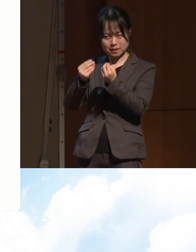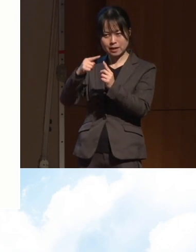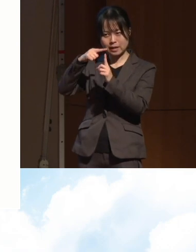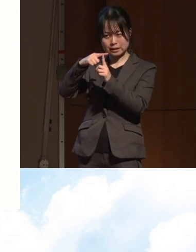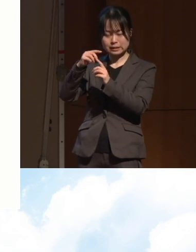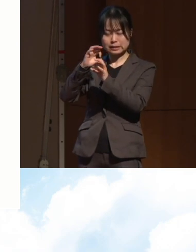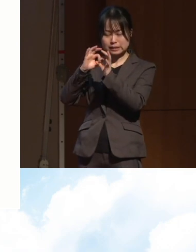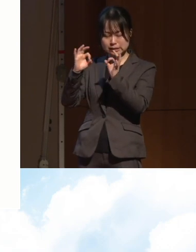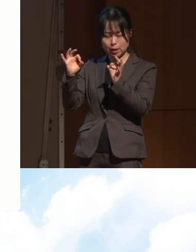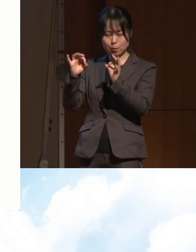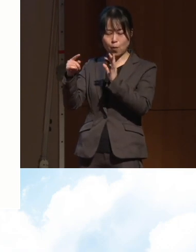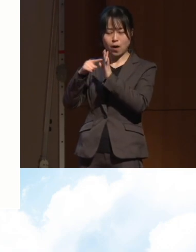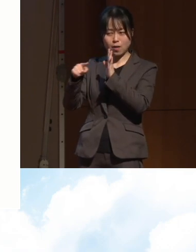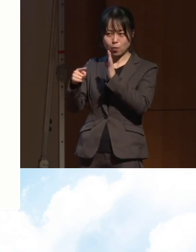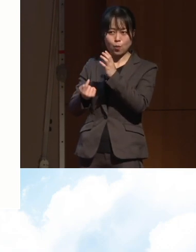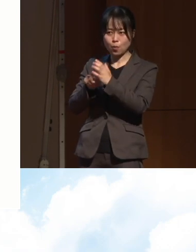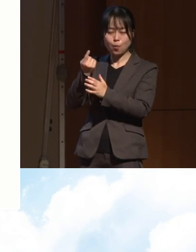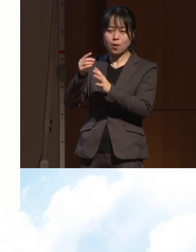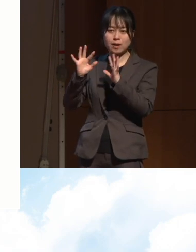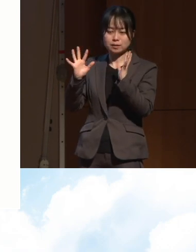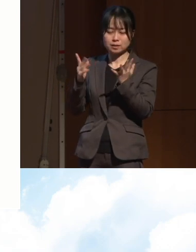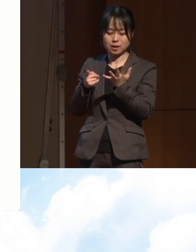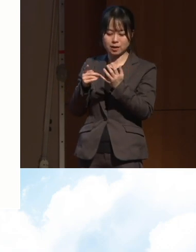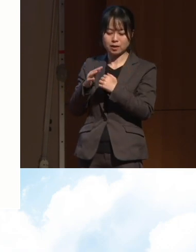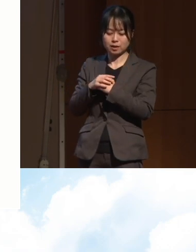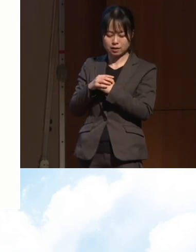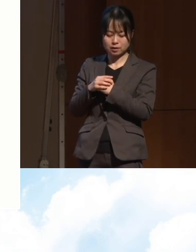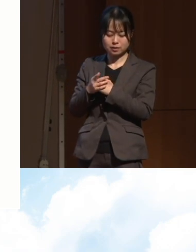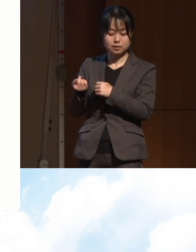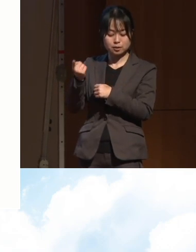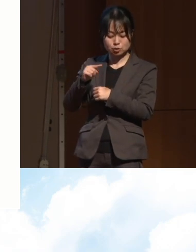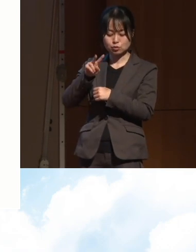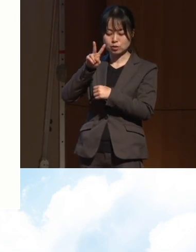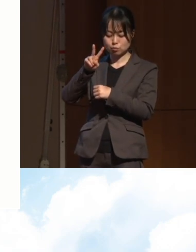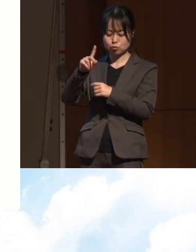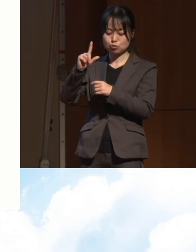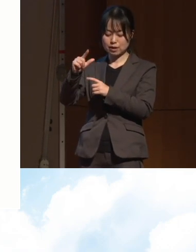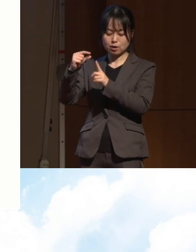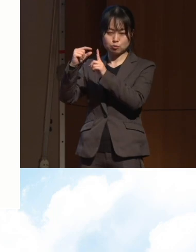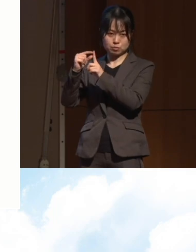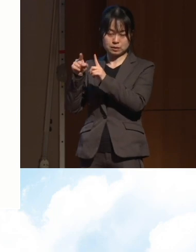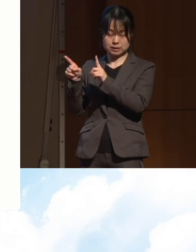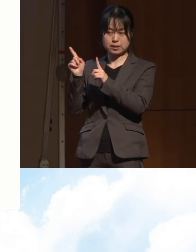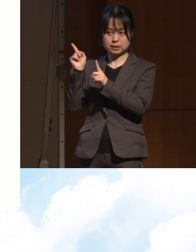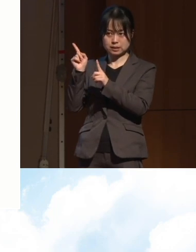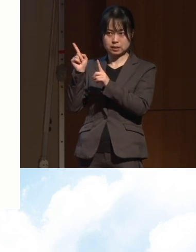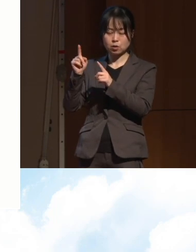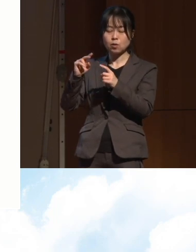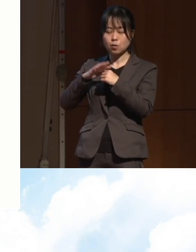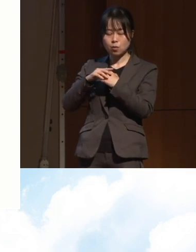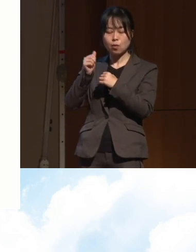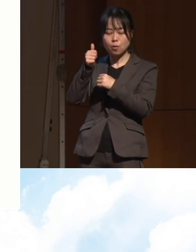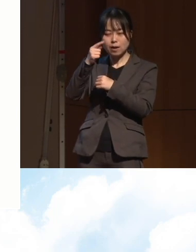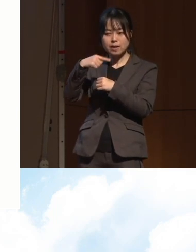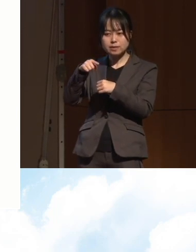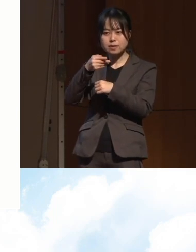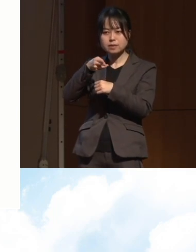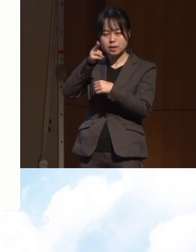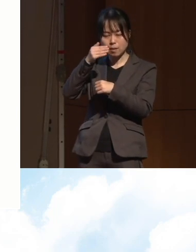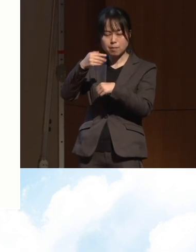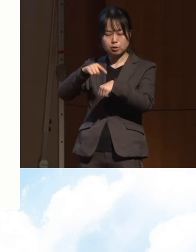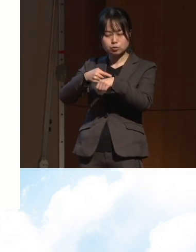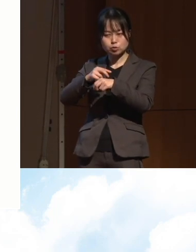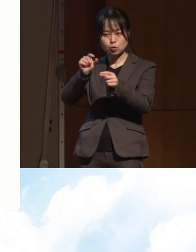Virus-like particles are an evolution of the recombinant proteins, where you can make a recombinant virus-like particle by combining lots